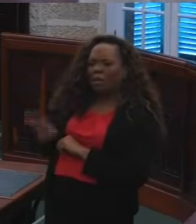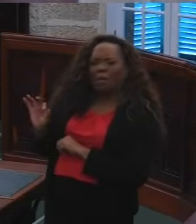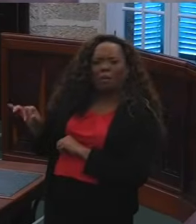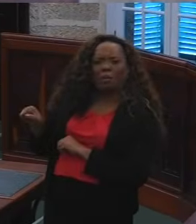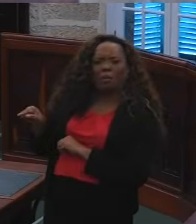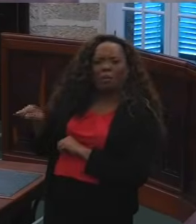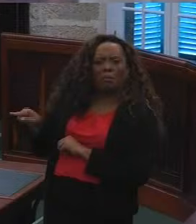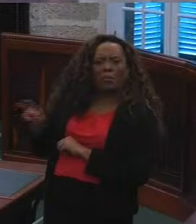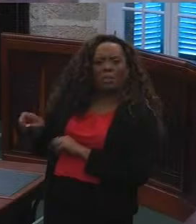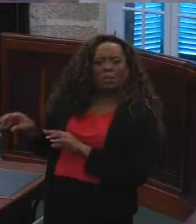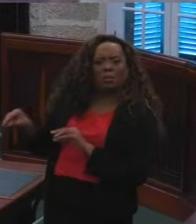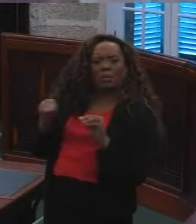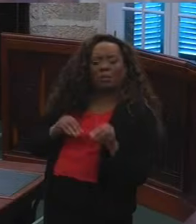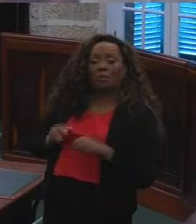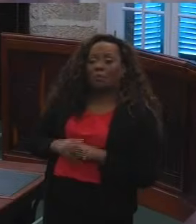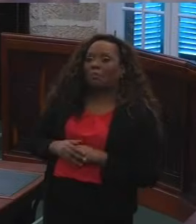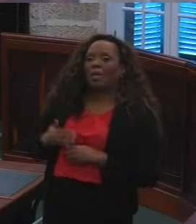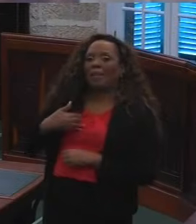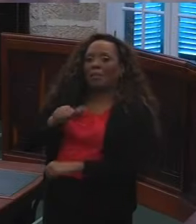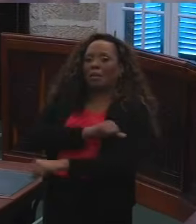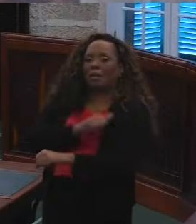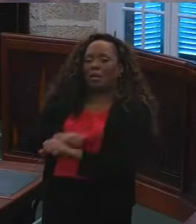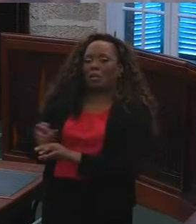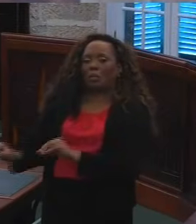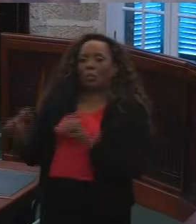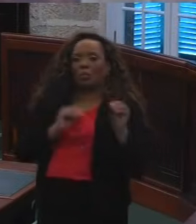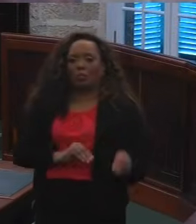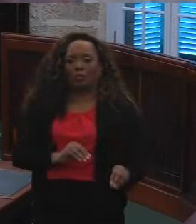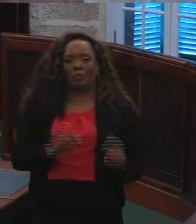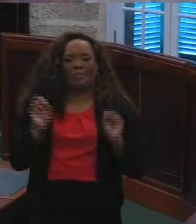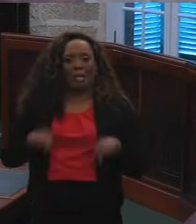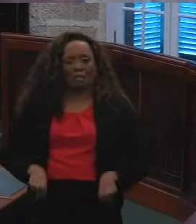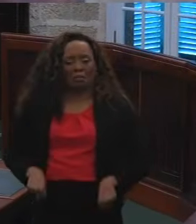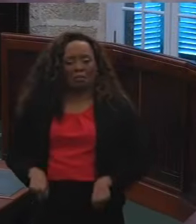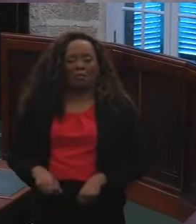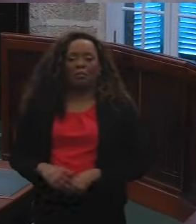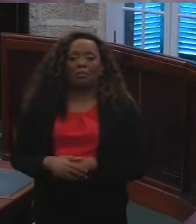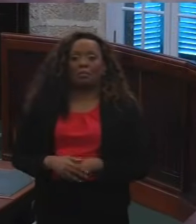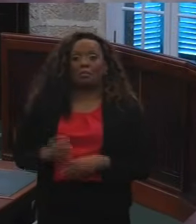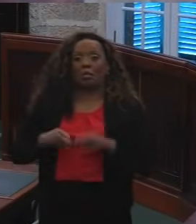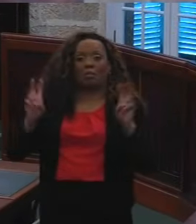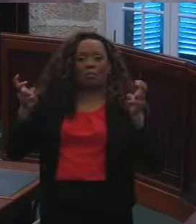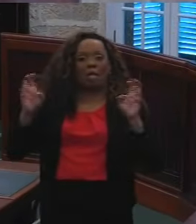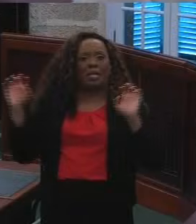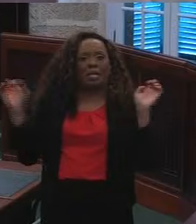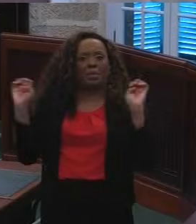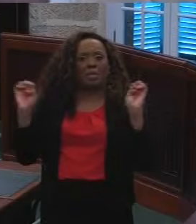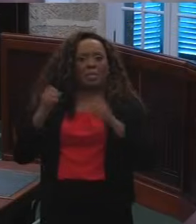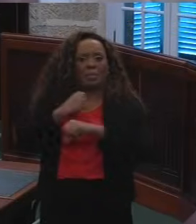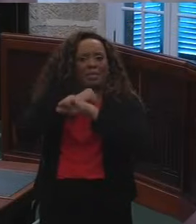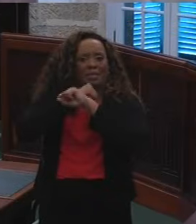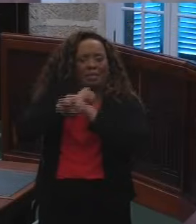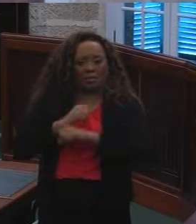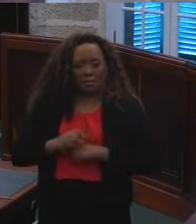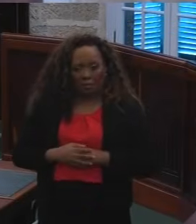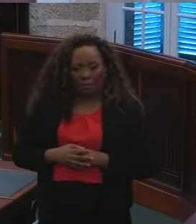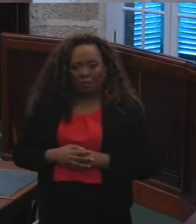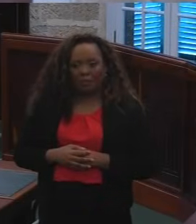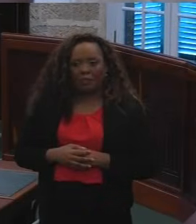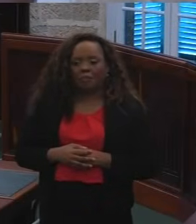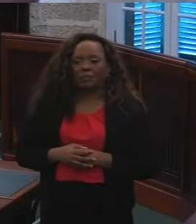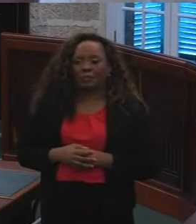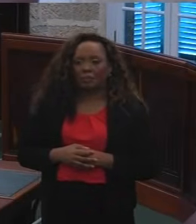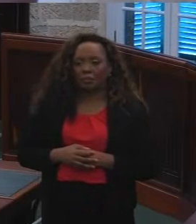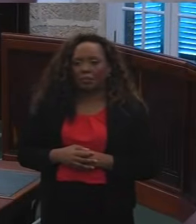of immediate care and protection, or what we call emergency protection, or that we